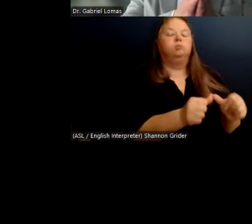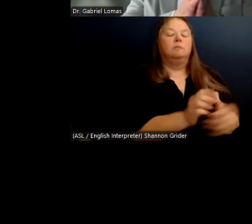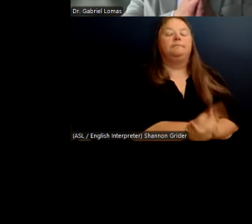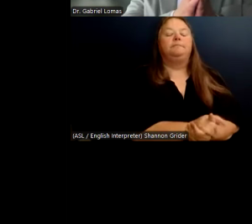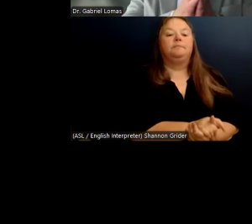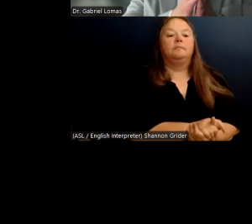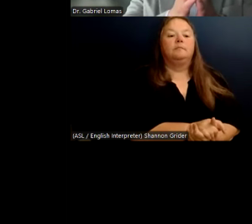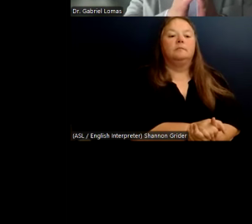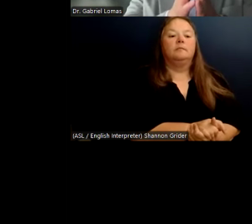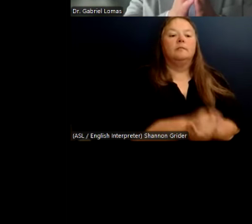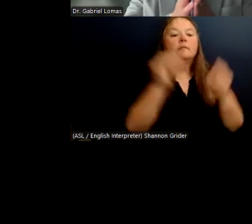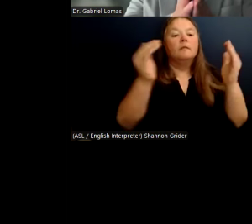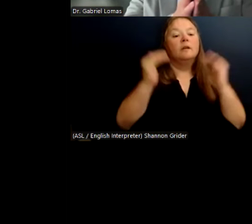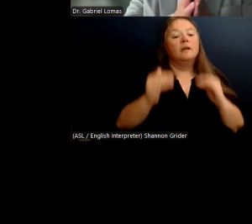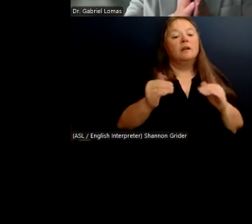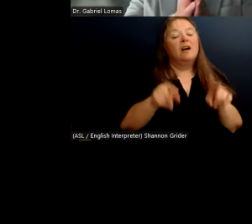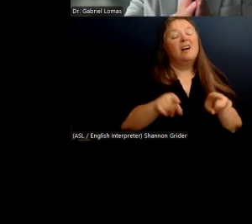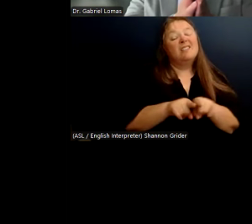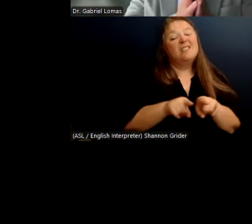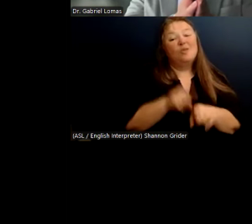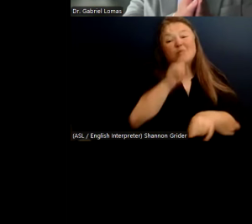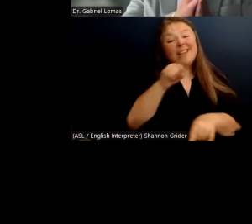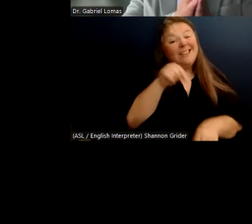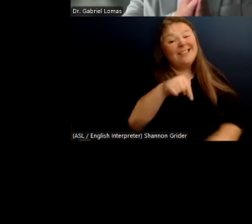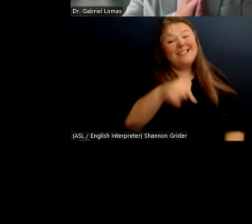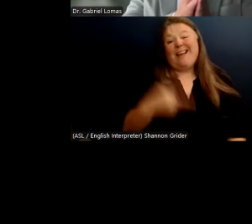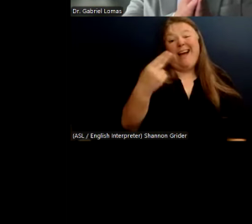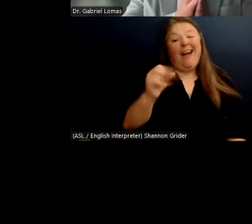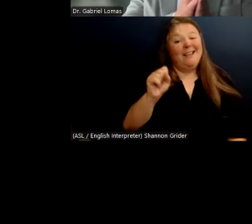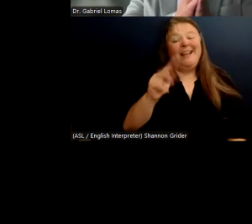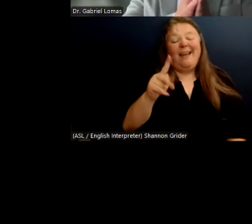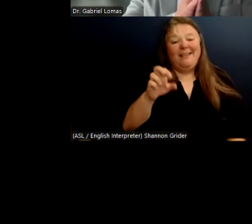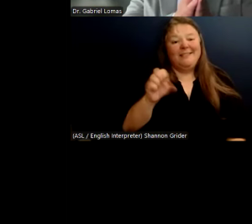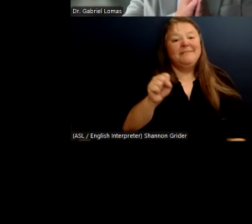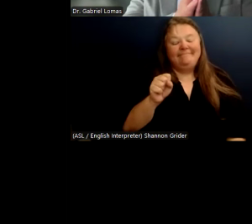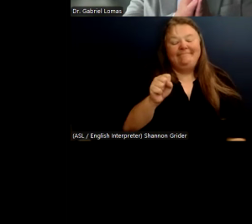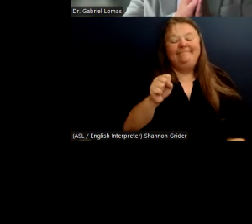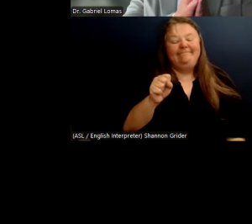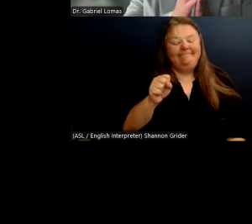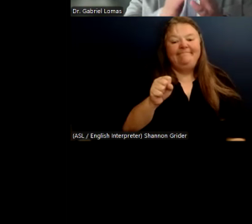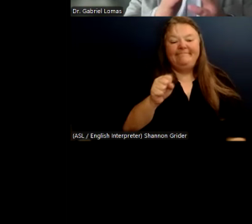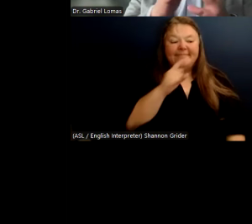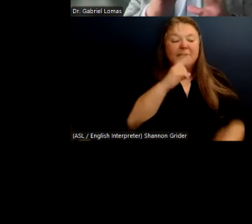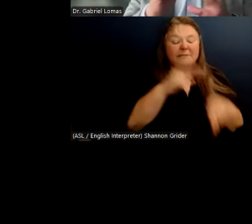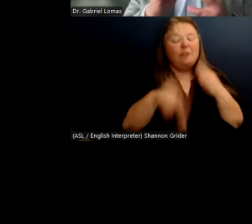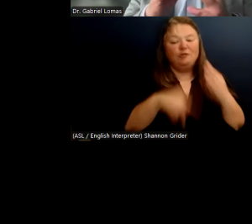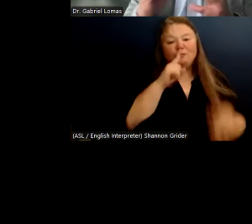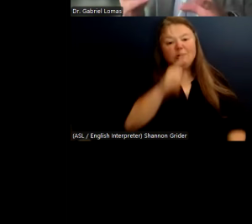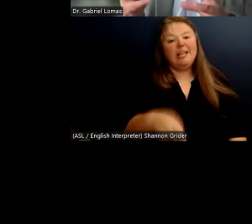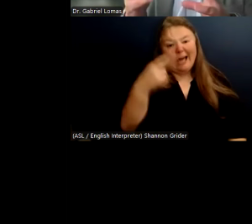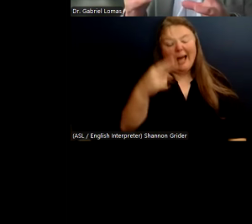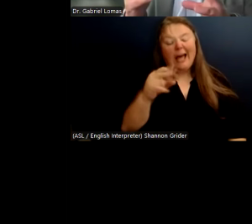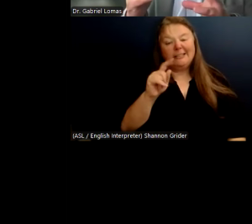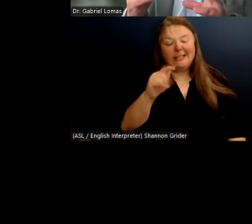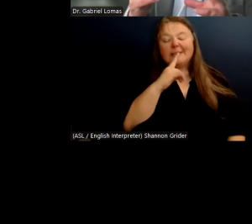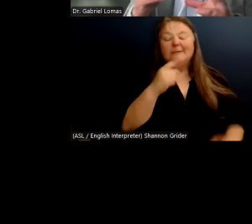Also, if you think about it, these are really high stakes consequences. Like the you know an